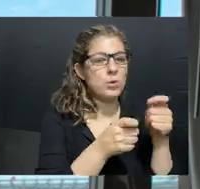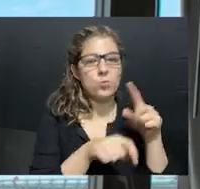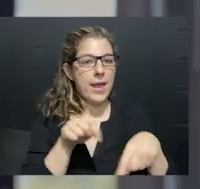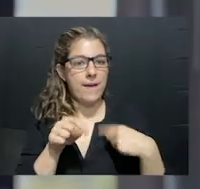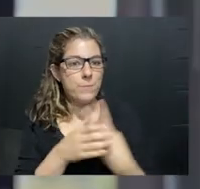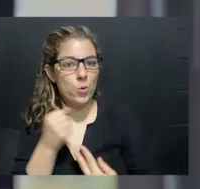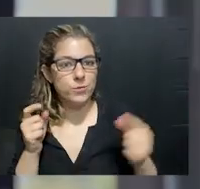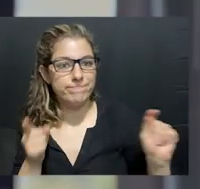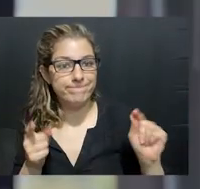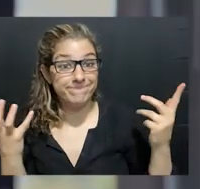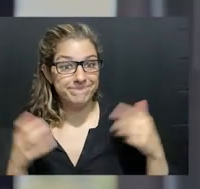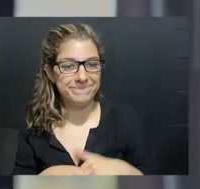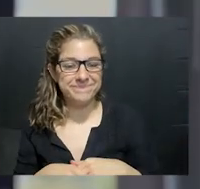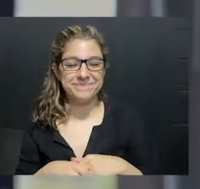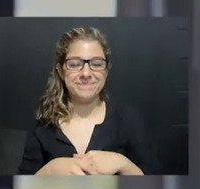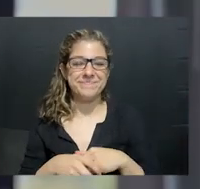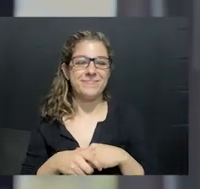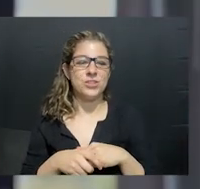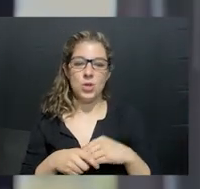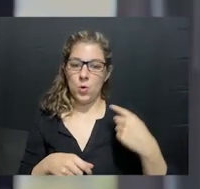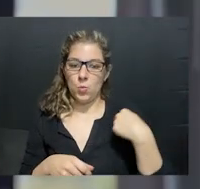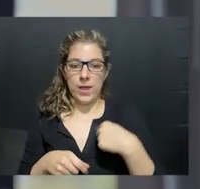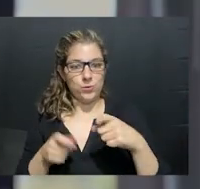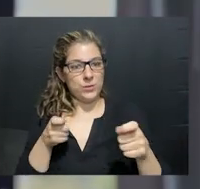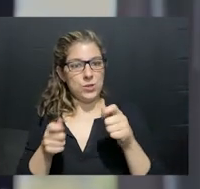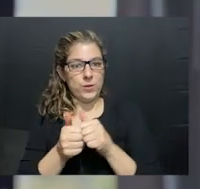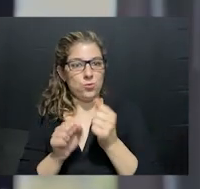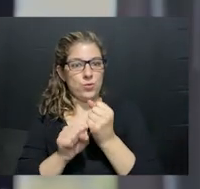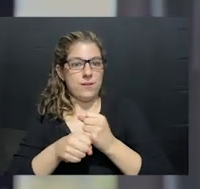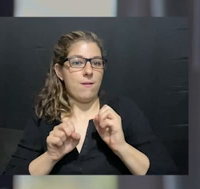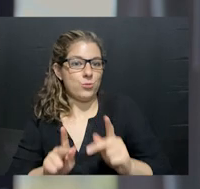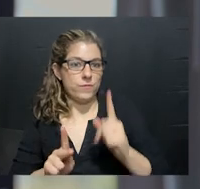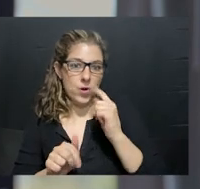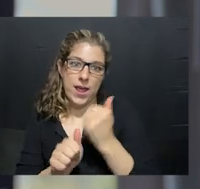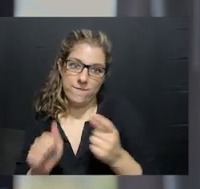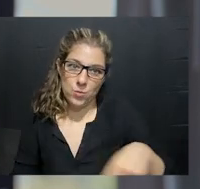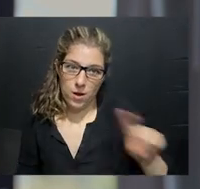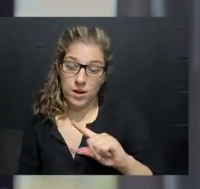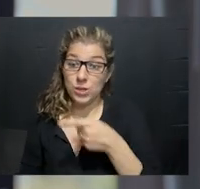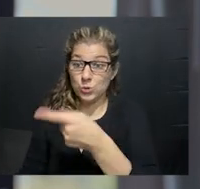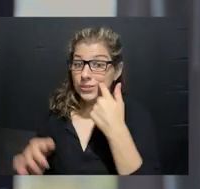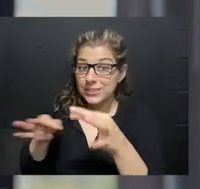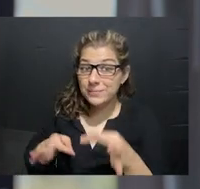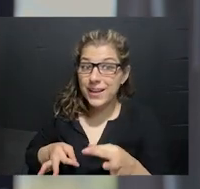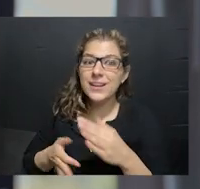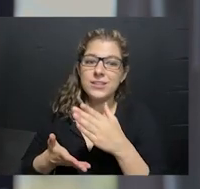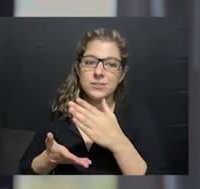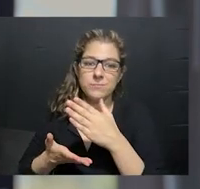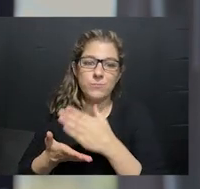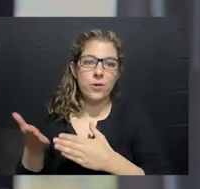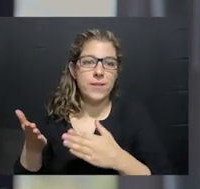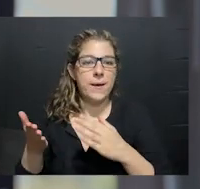both. And we just have to deal with creating opportunity for everyone. And what you laid out as part of the Build Back